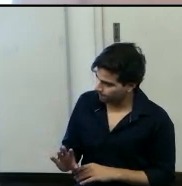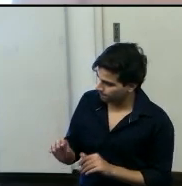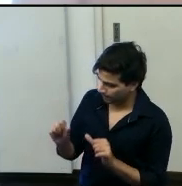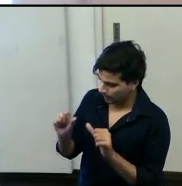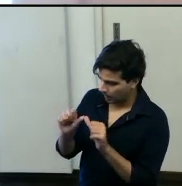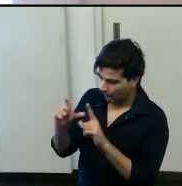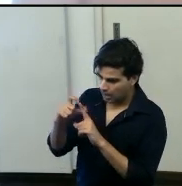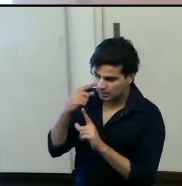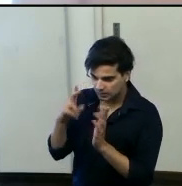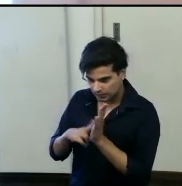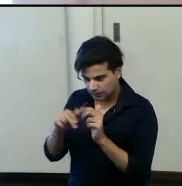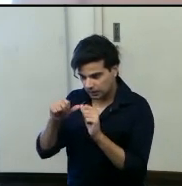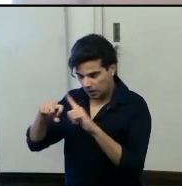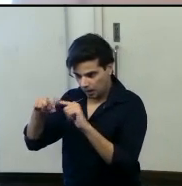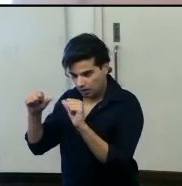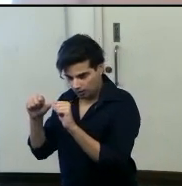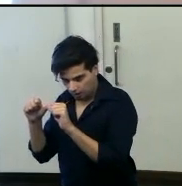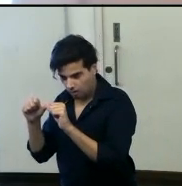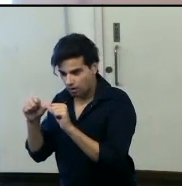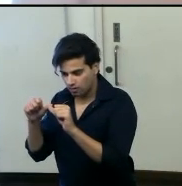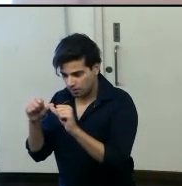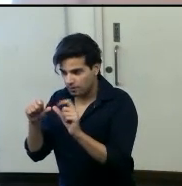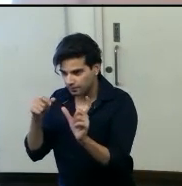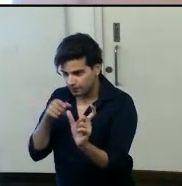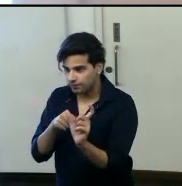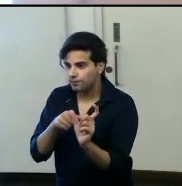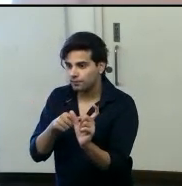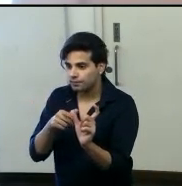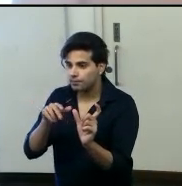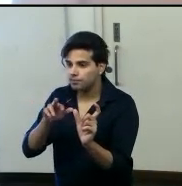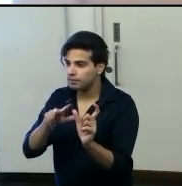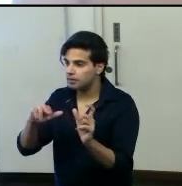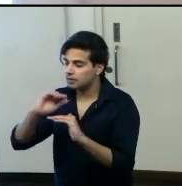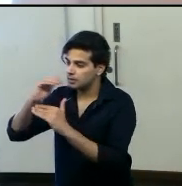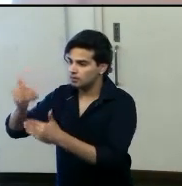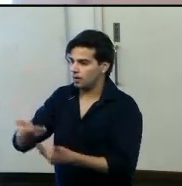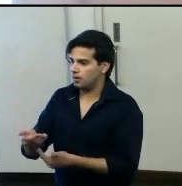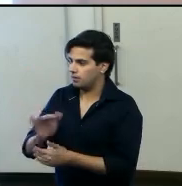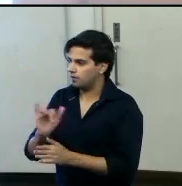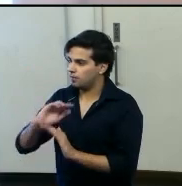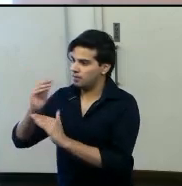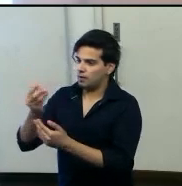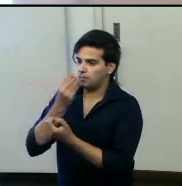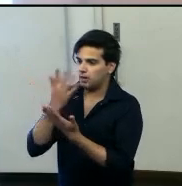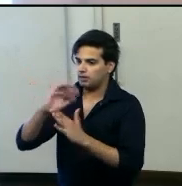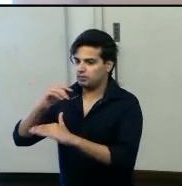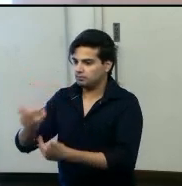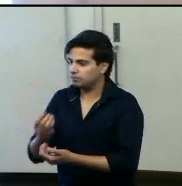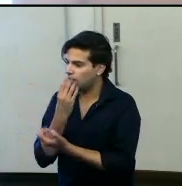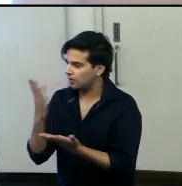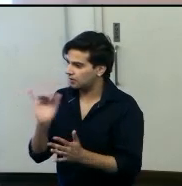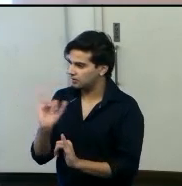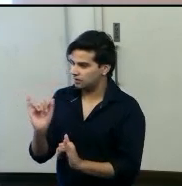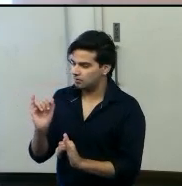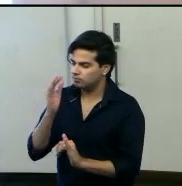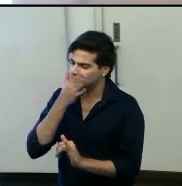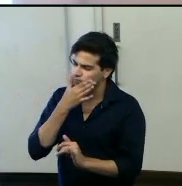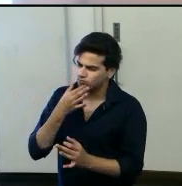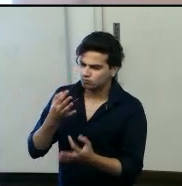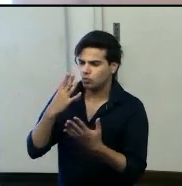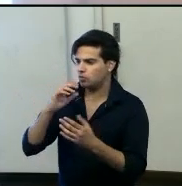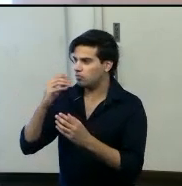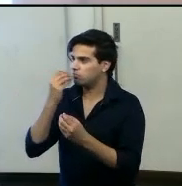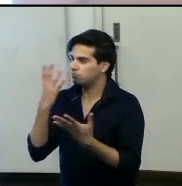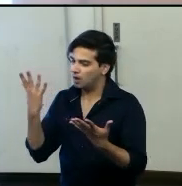Adinatha Tirthankara is invited to Indra's party. It's a beautiful party